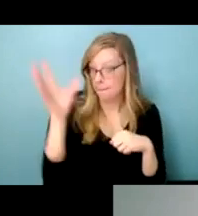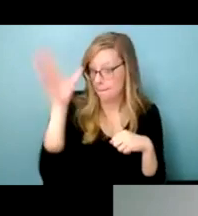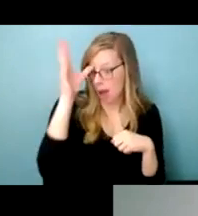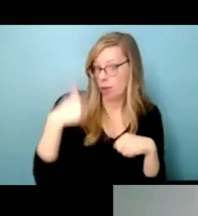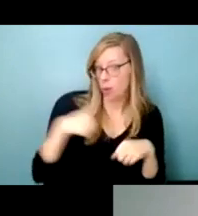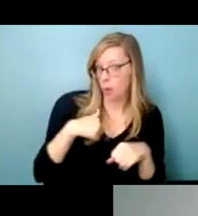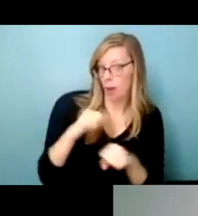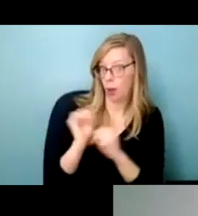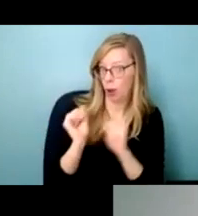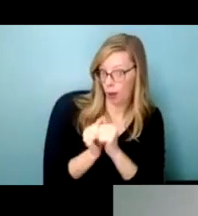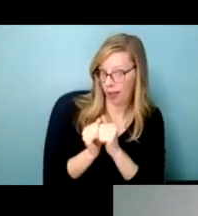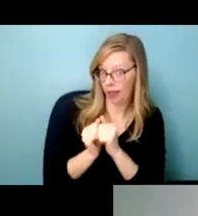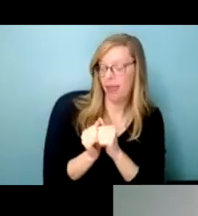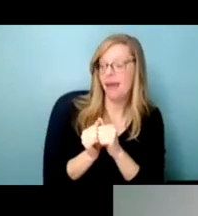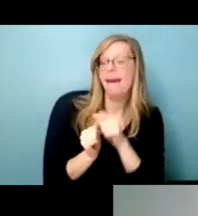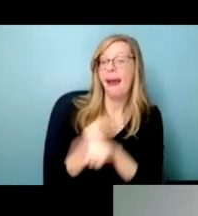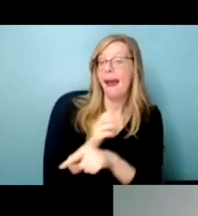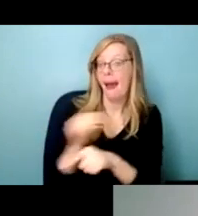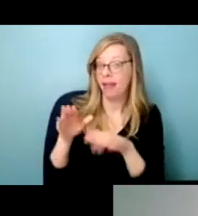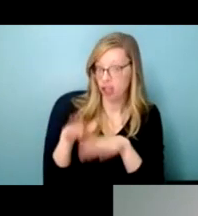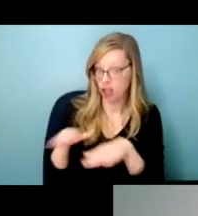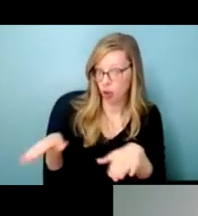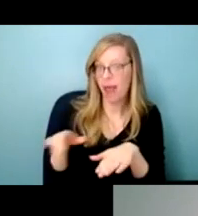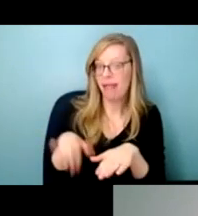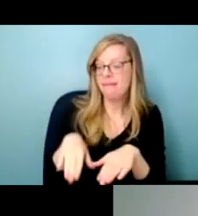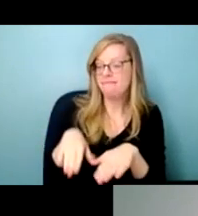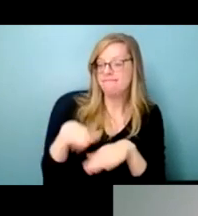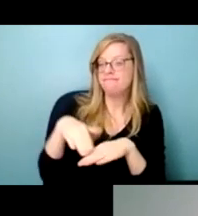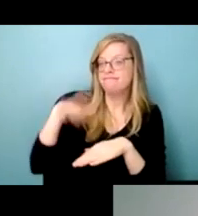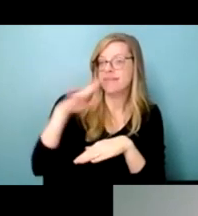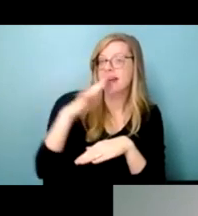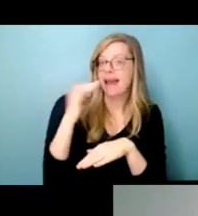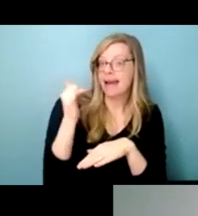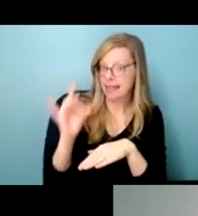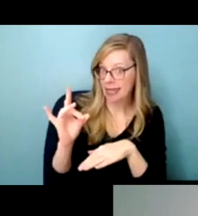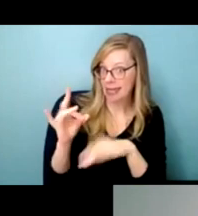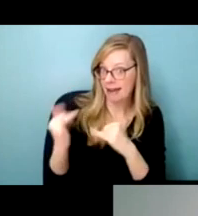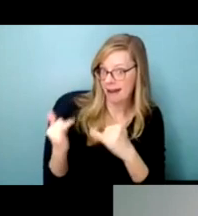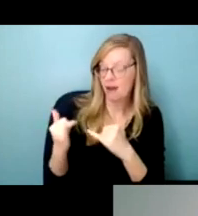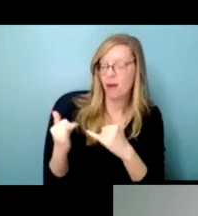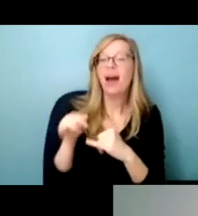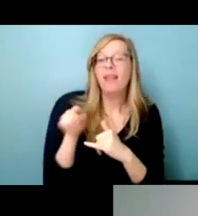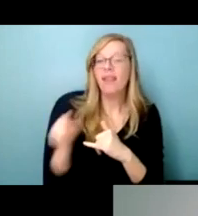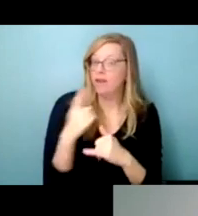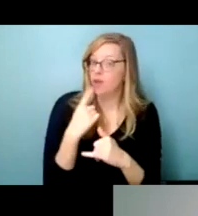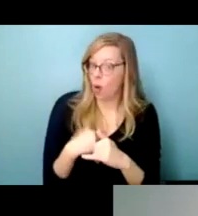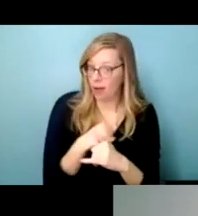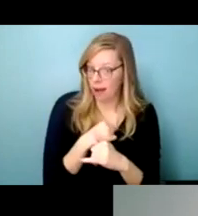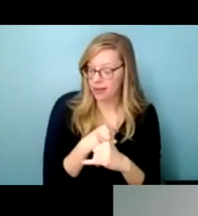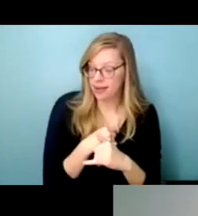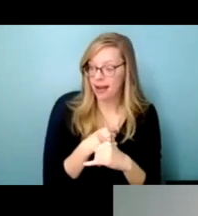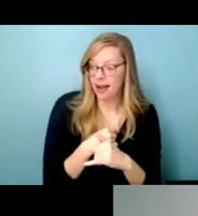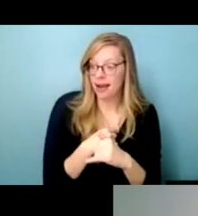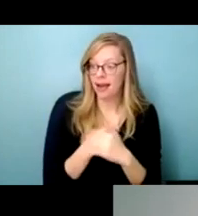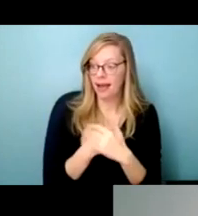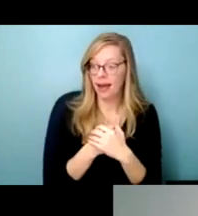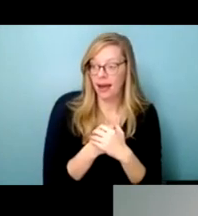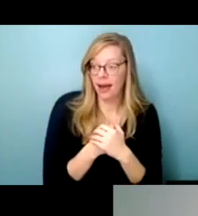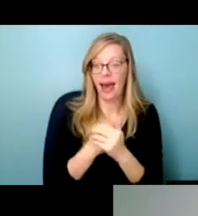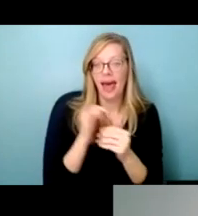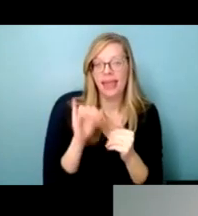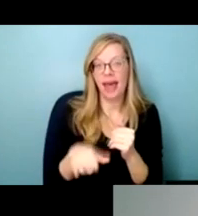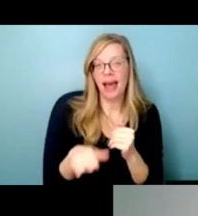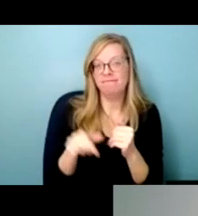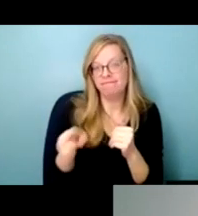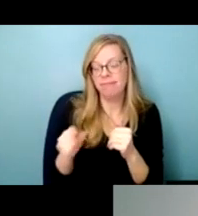who have aged out of CFS have told us that not only is the actual kind of aging